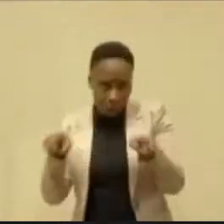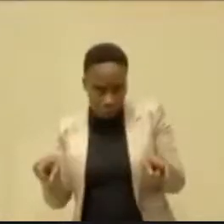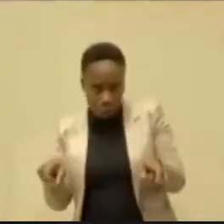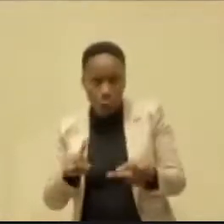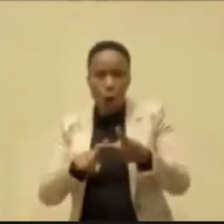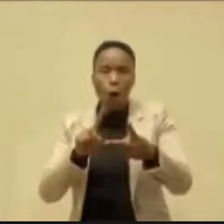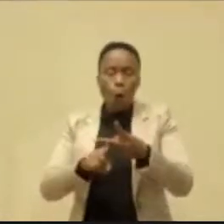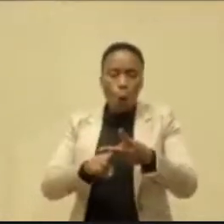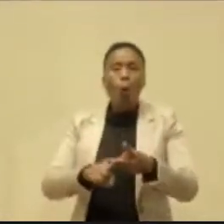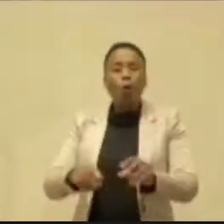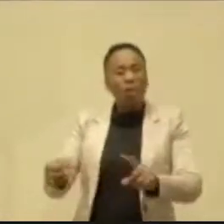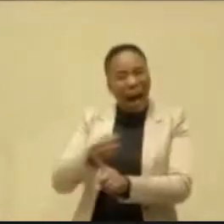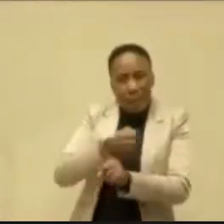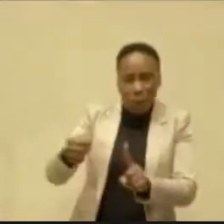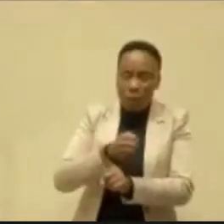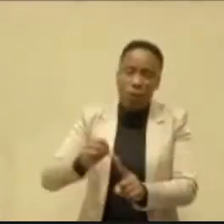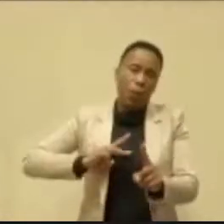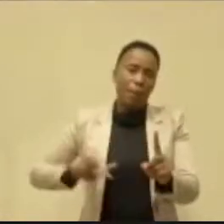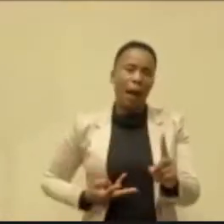where